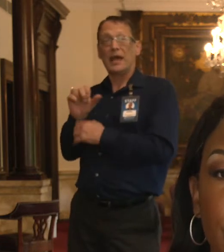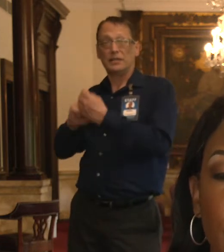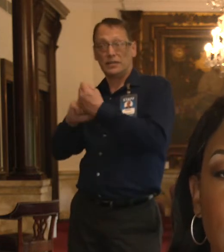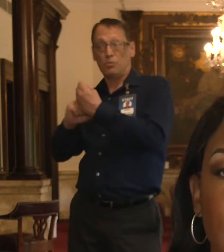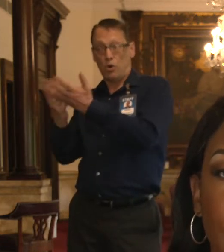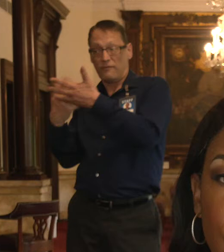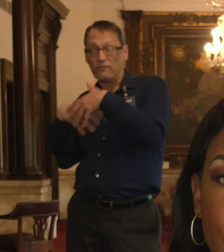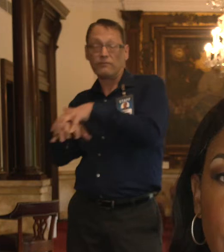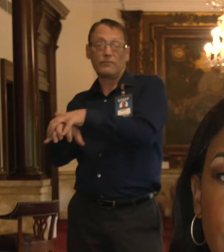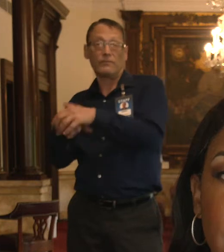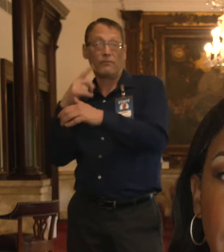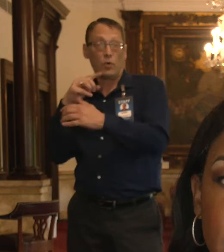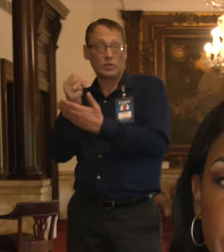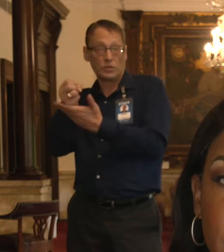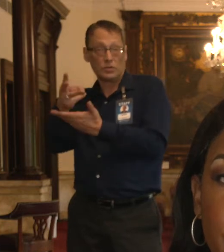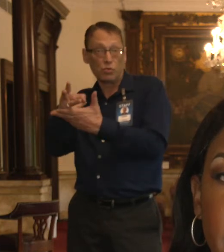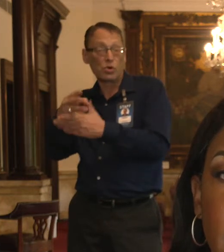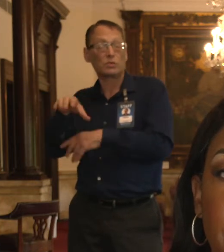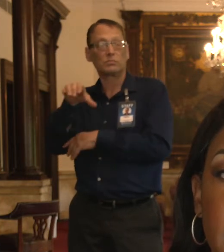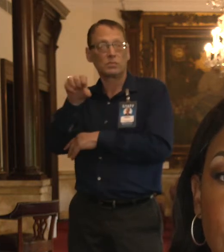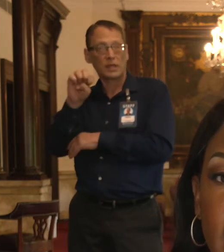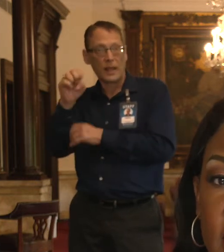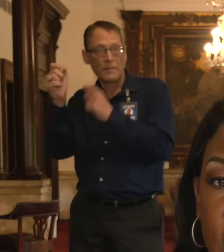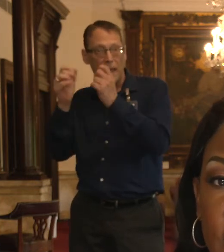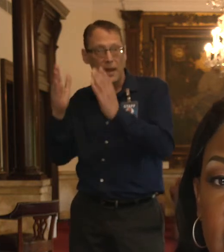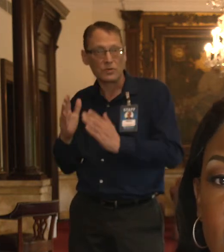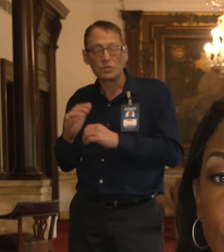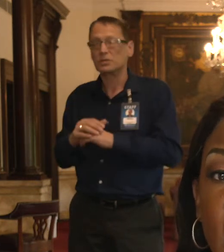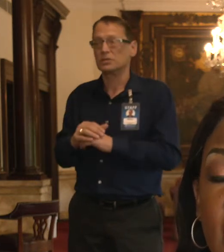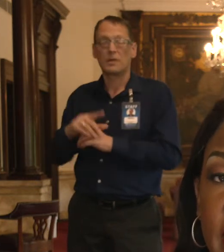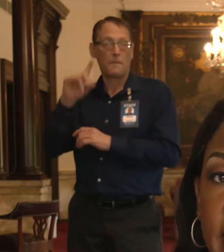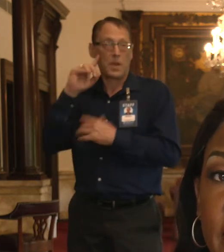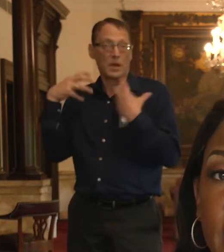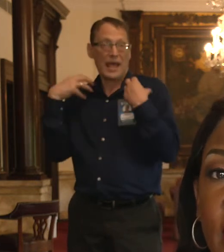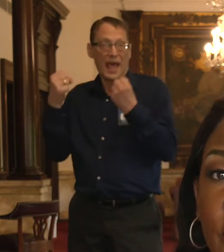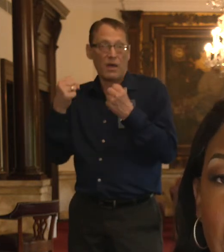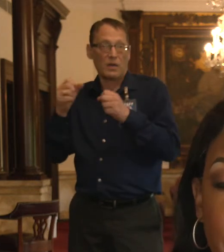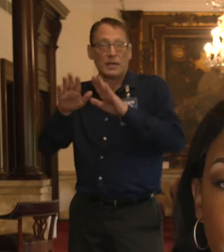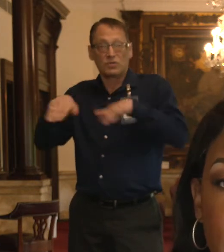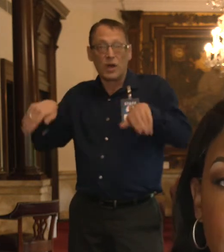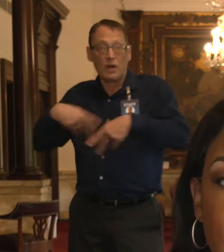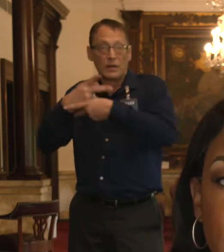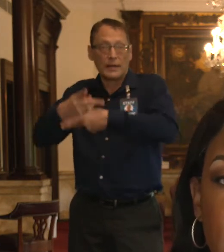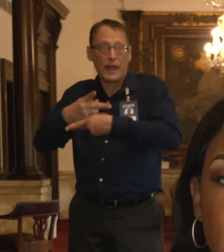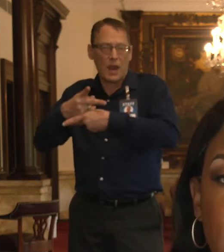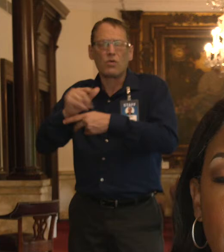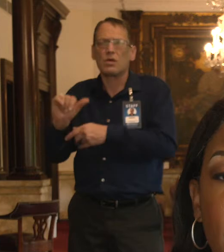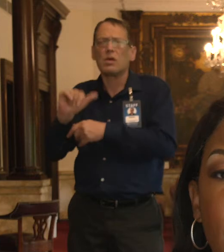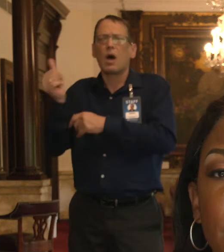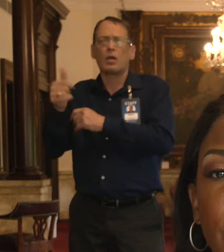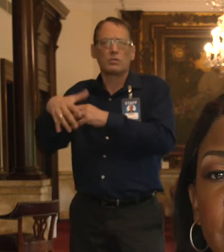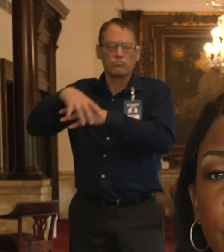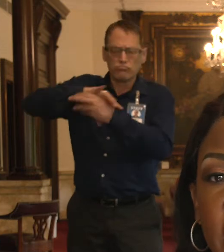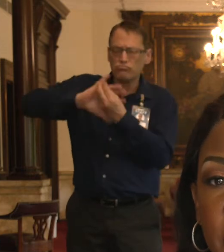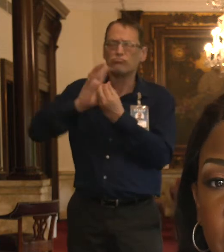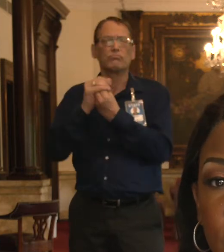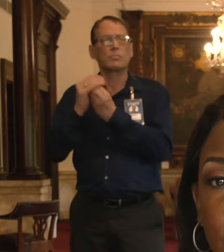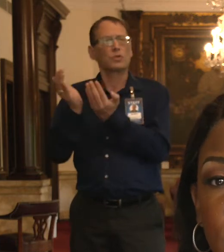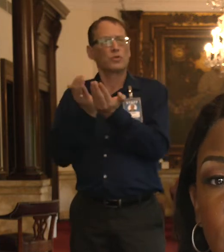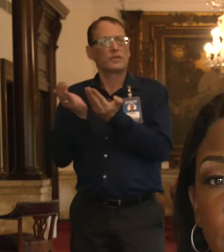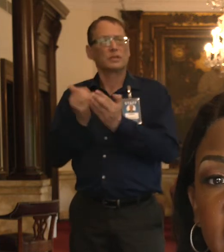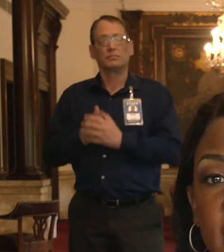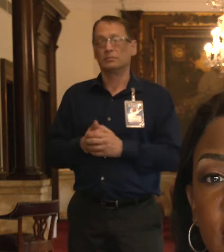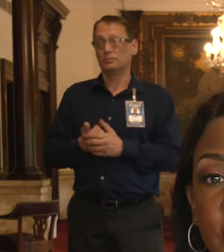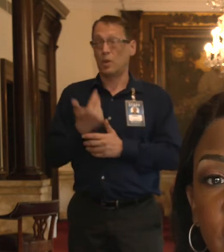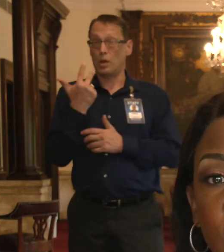helps support social workers, case management, and mental health services, child care, and other wraparound services. $0.3 million